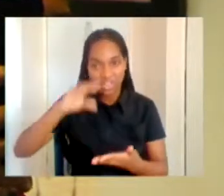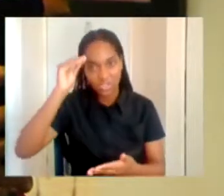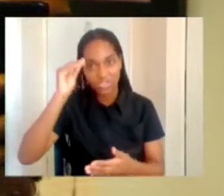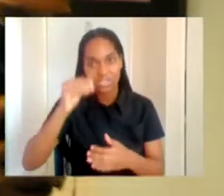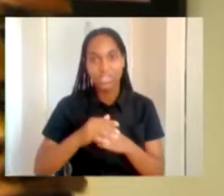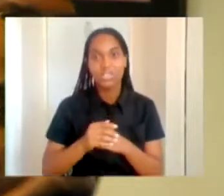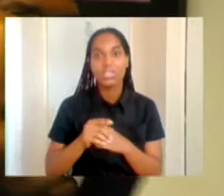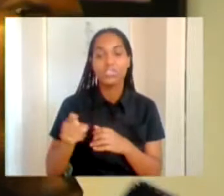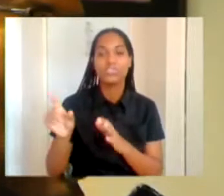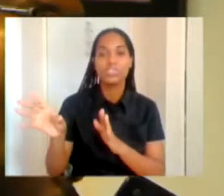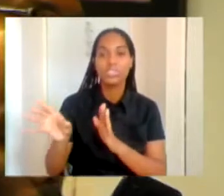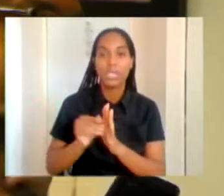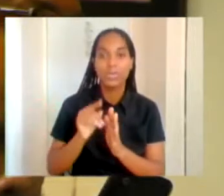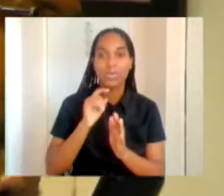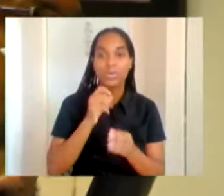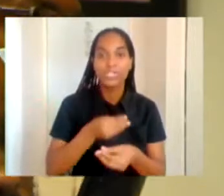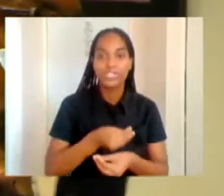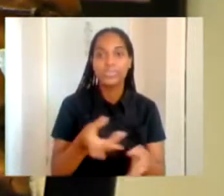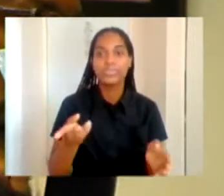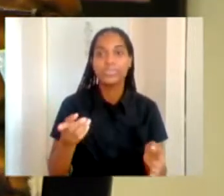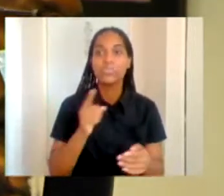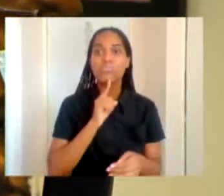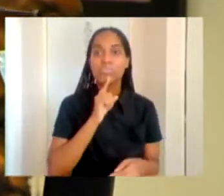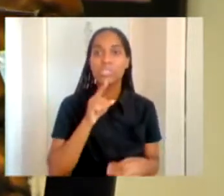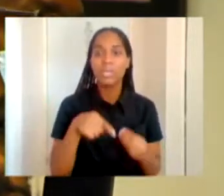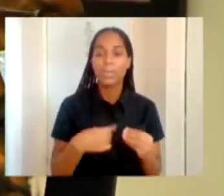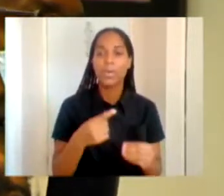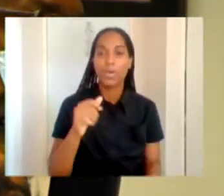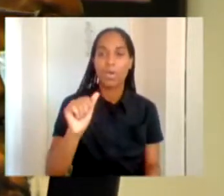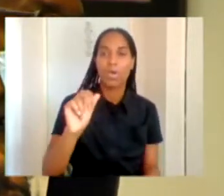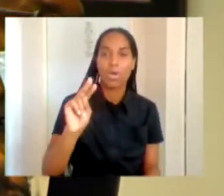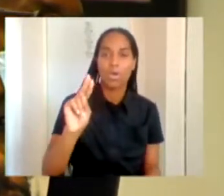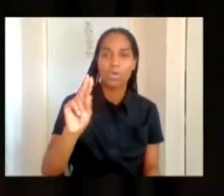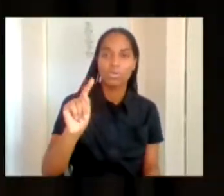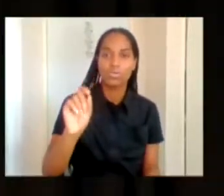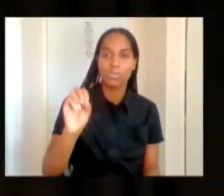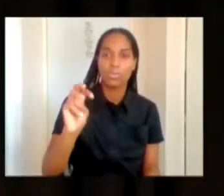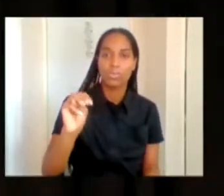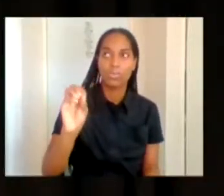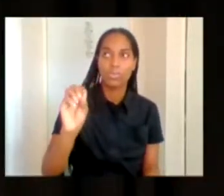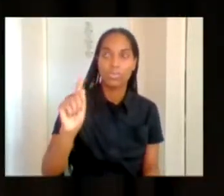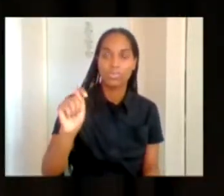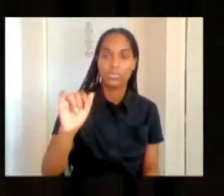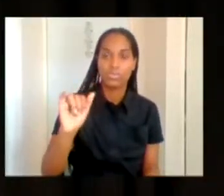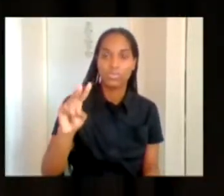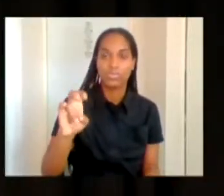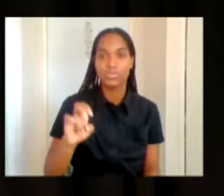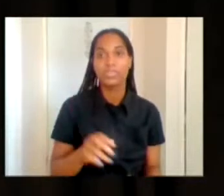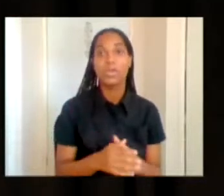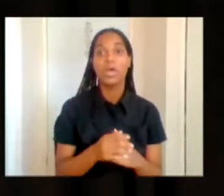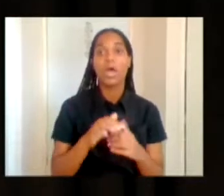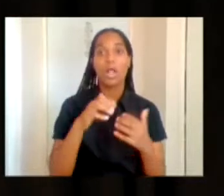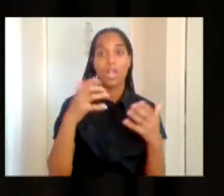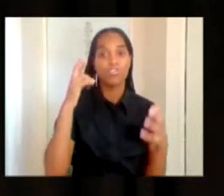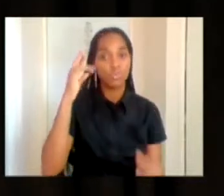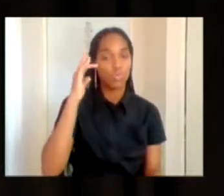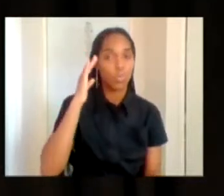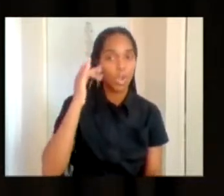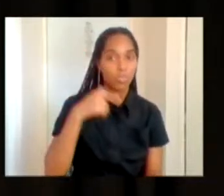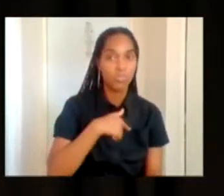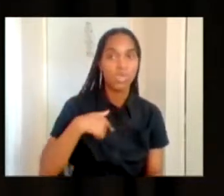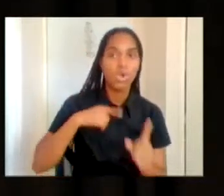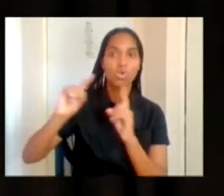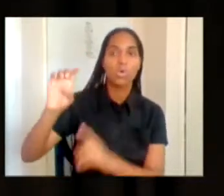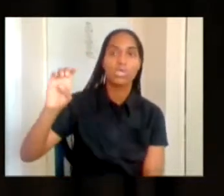or distribution, primarily to automotive. That seems to be the big one that's driving a lot of, and the reason we had reason we went to Detroit to talk